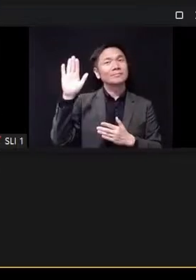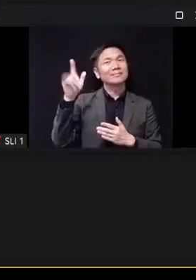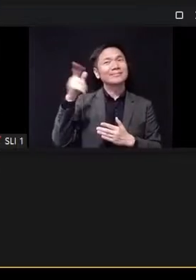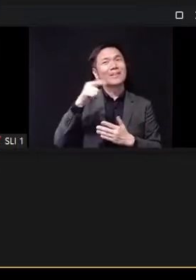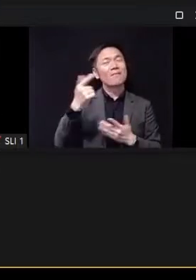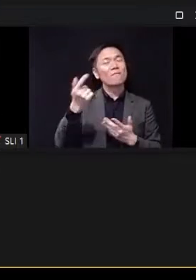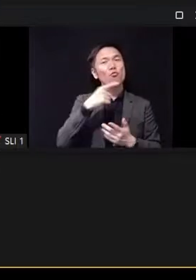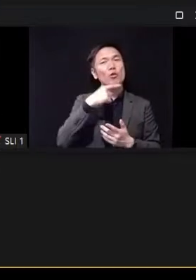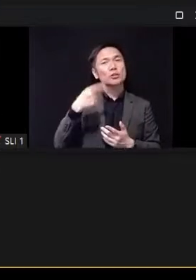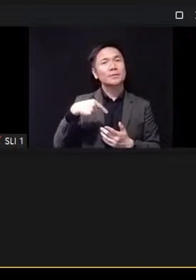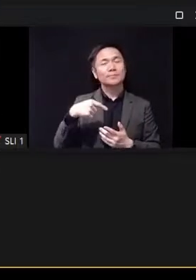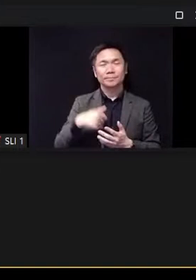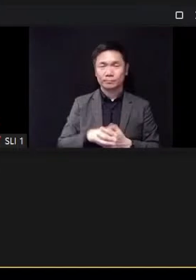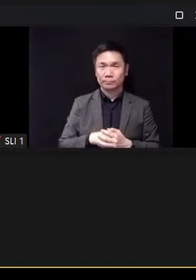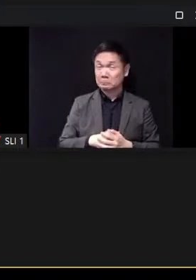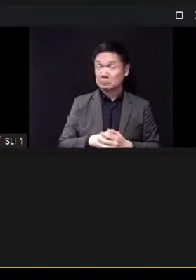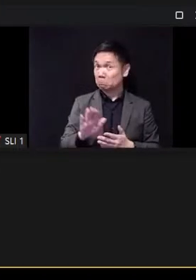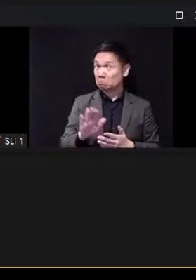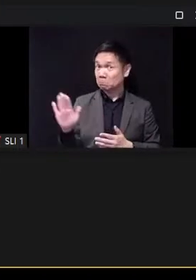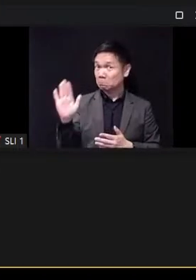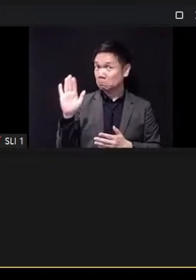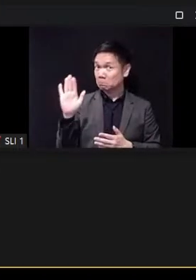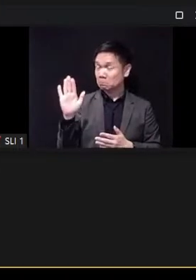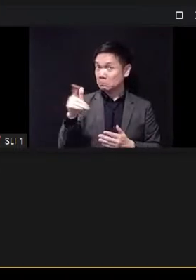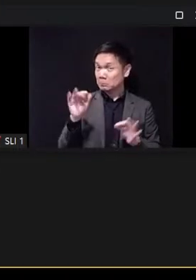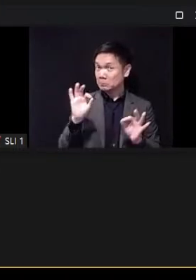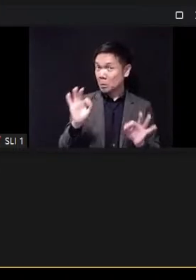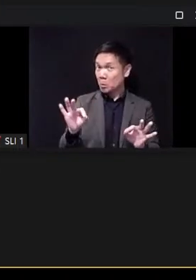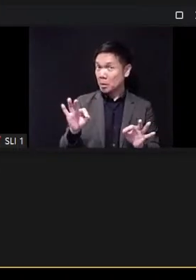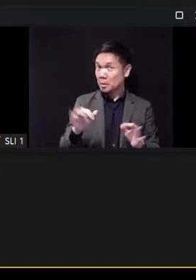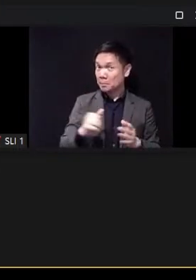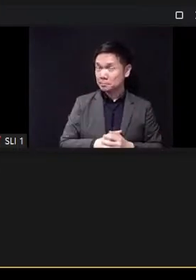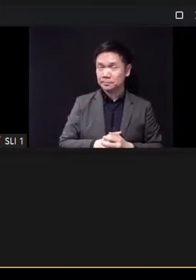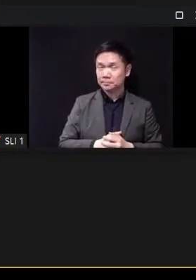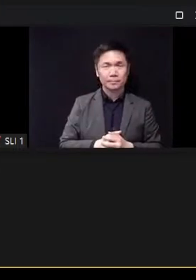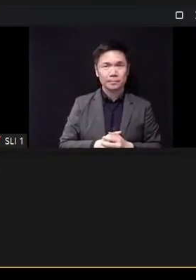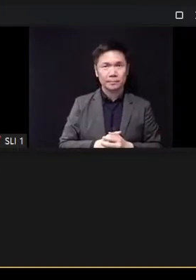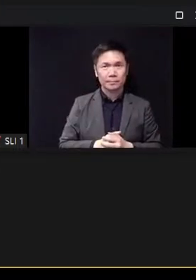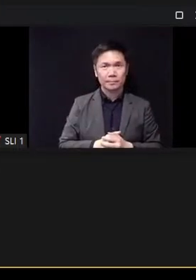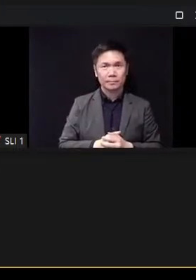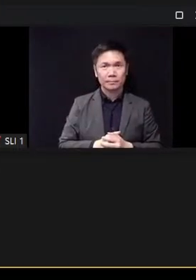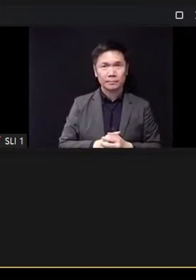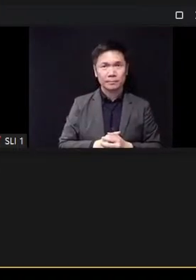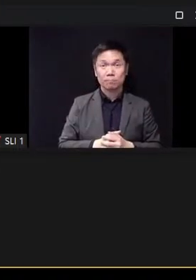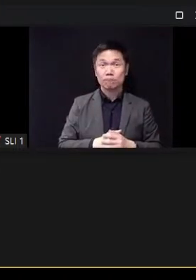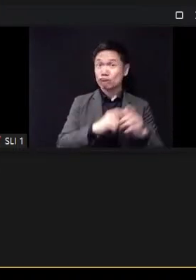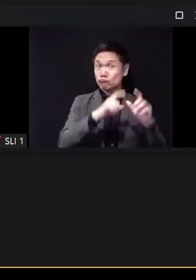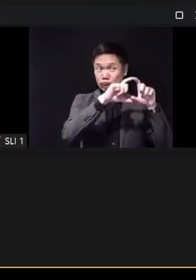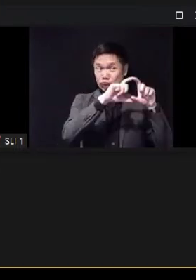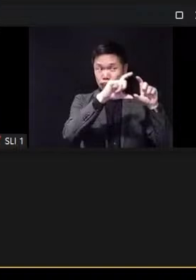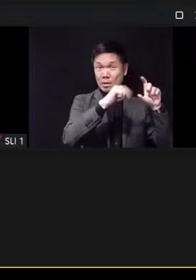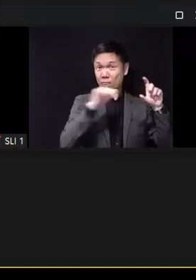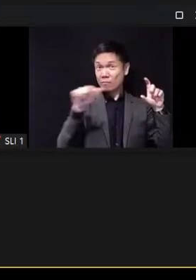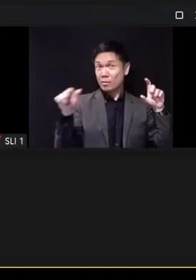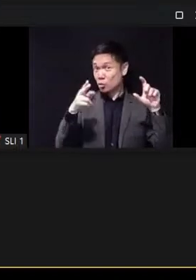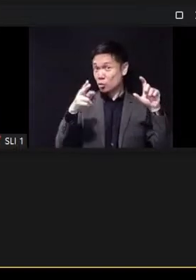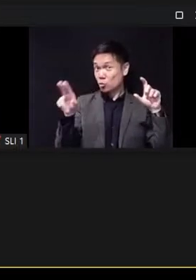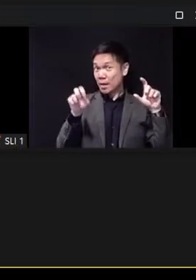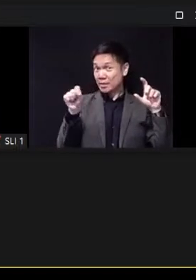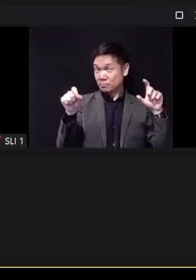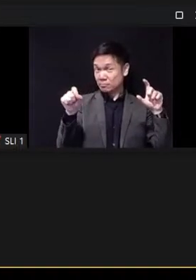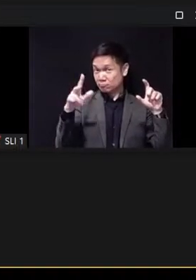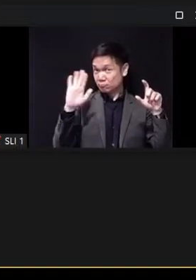Russian Republic, if you are okay with the note of the United States of